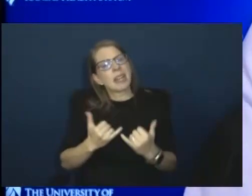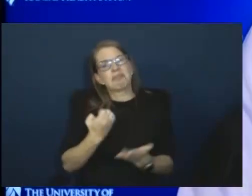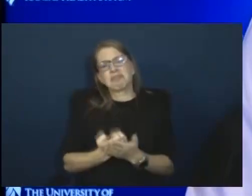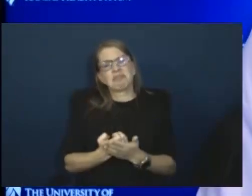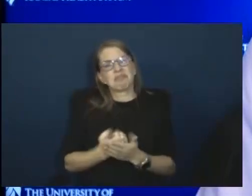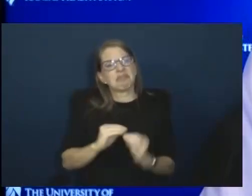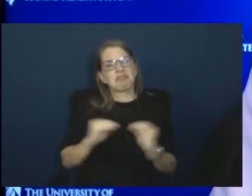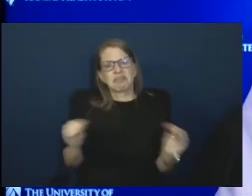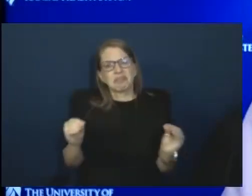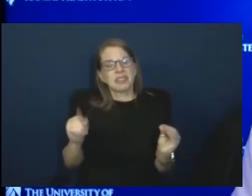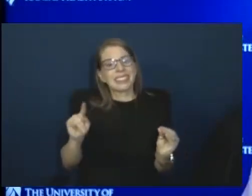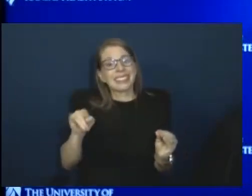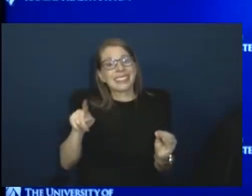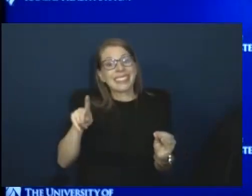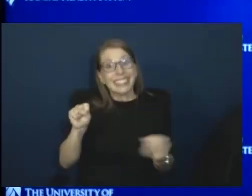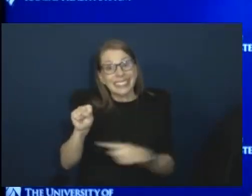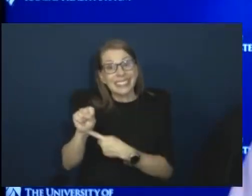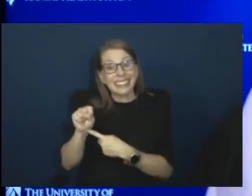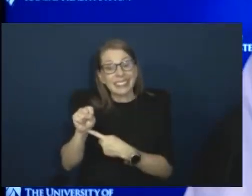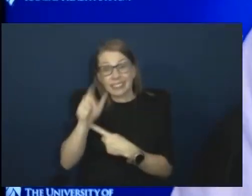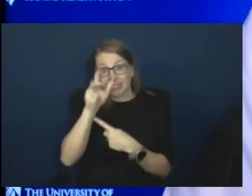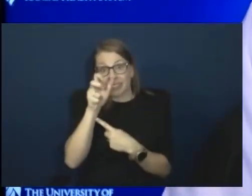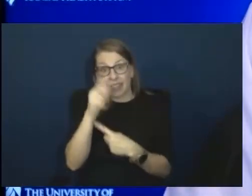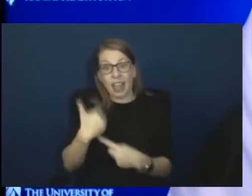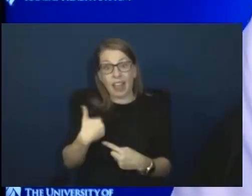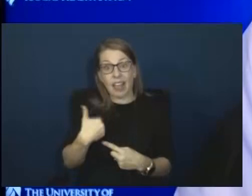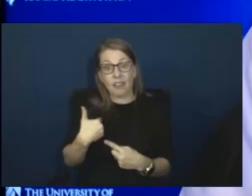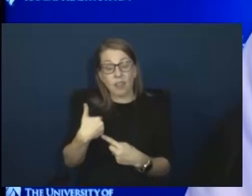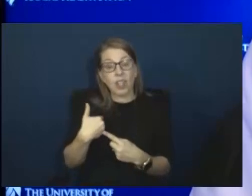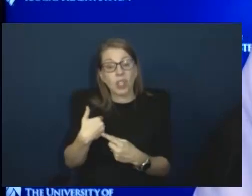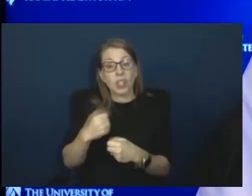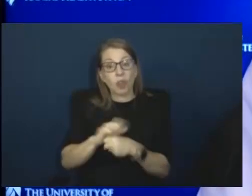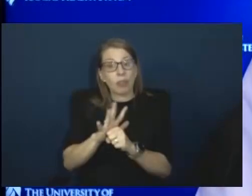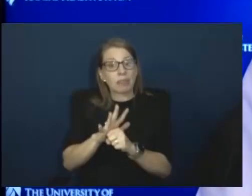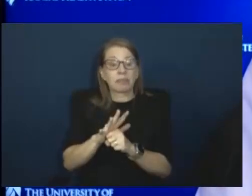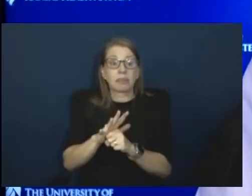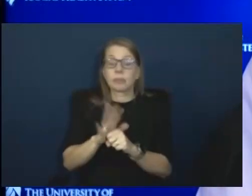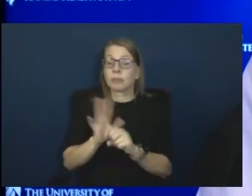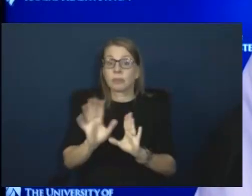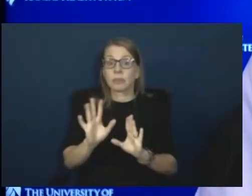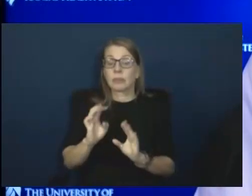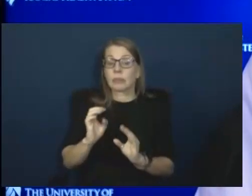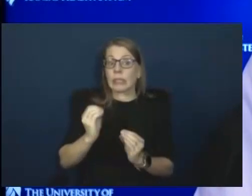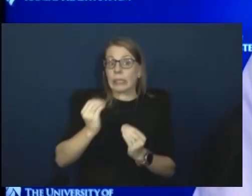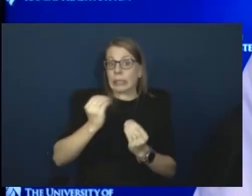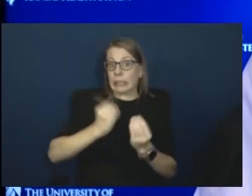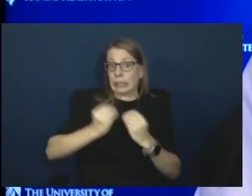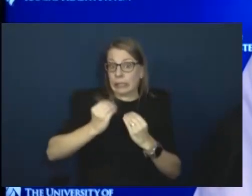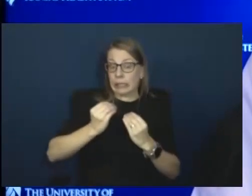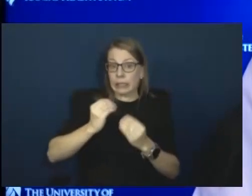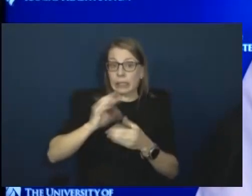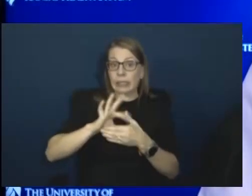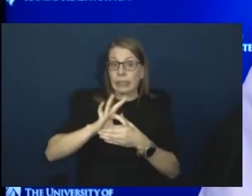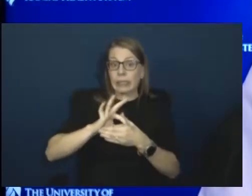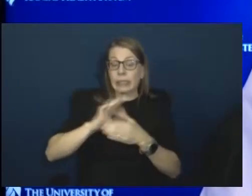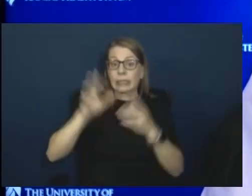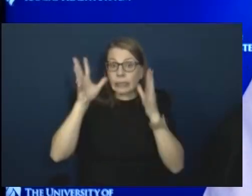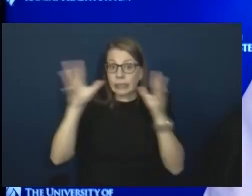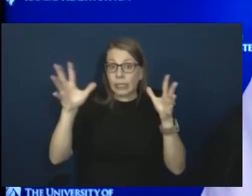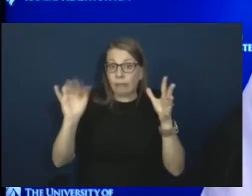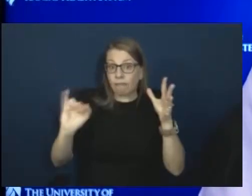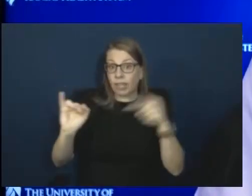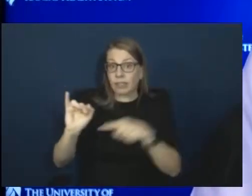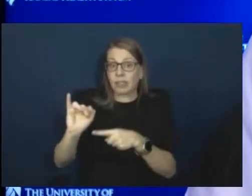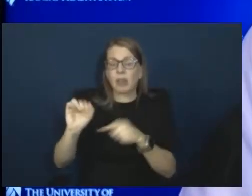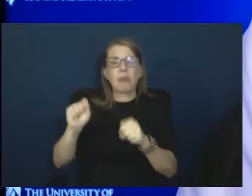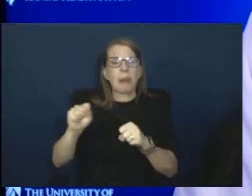we heard from our guests say that eating it or eating deer that were infected with it probably is not going